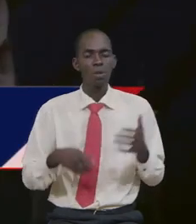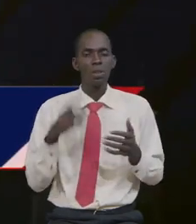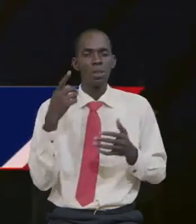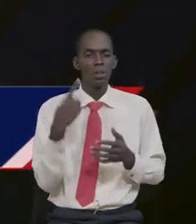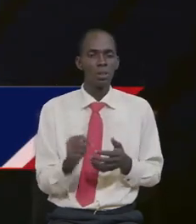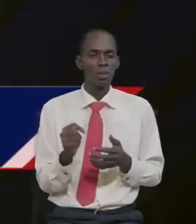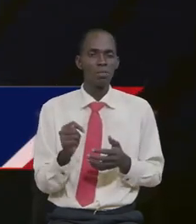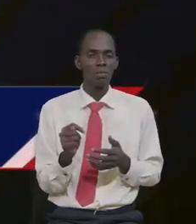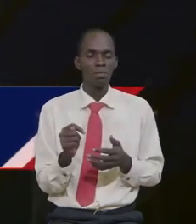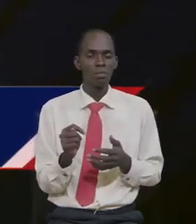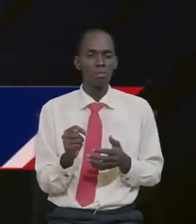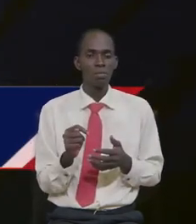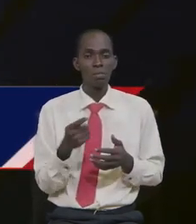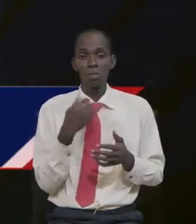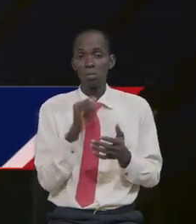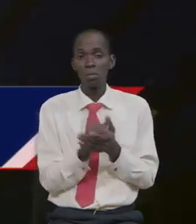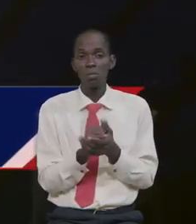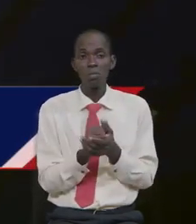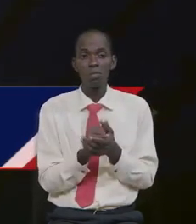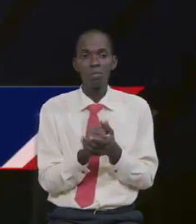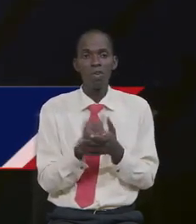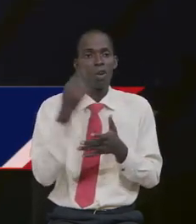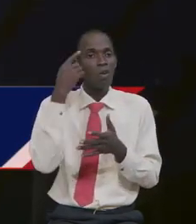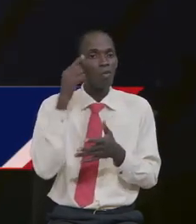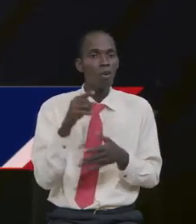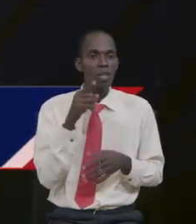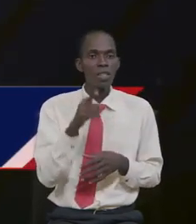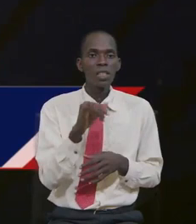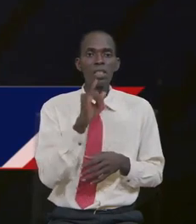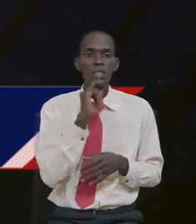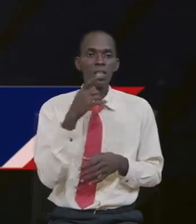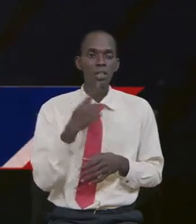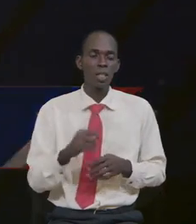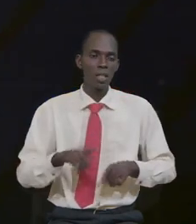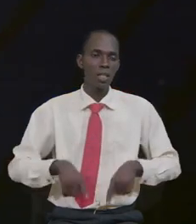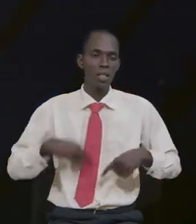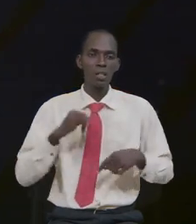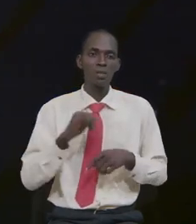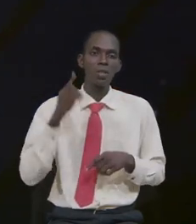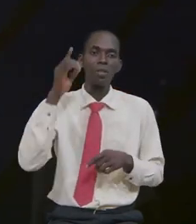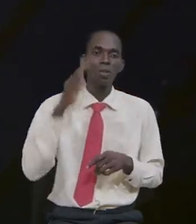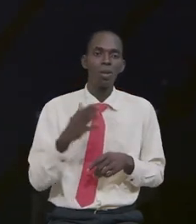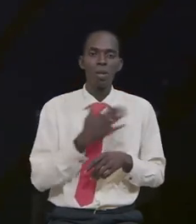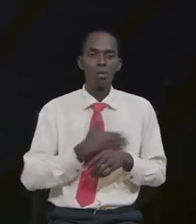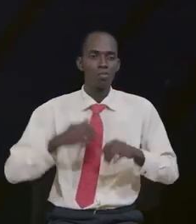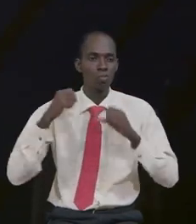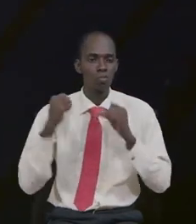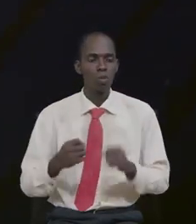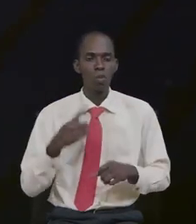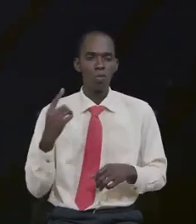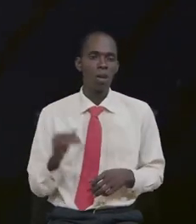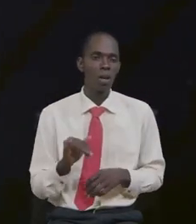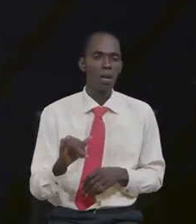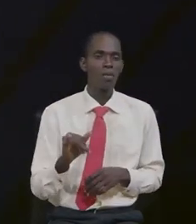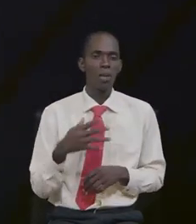And now before the God of Daniel, for he is the living God and steadfast forever, forever,